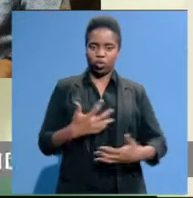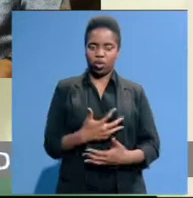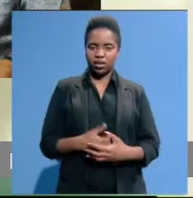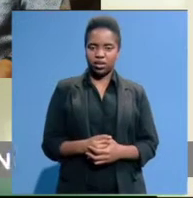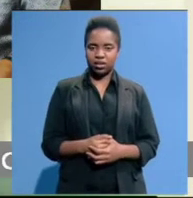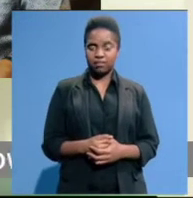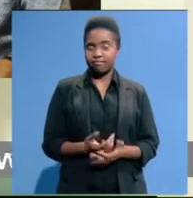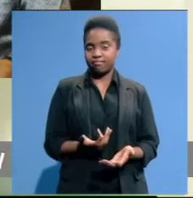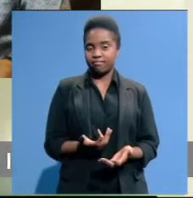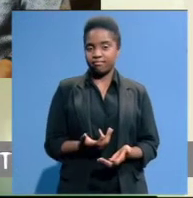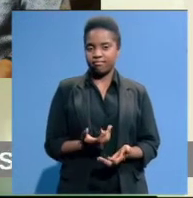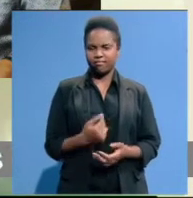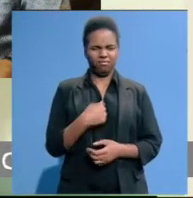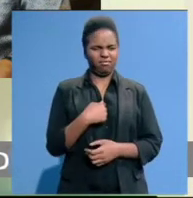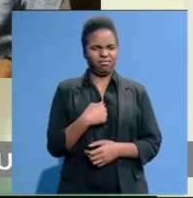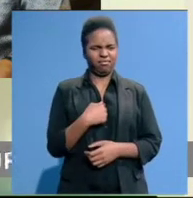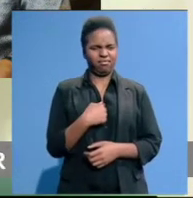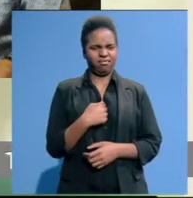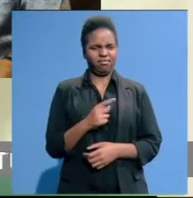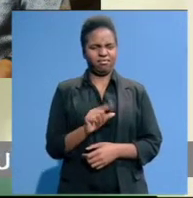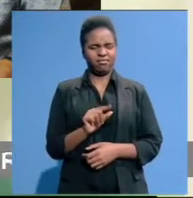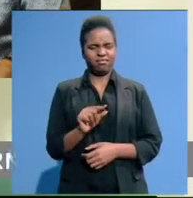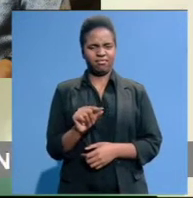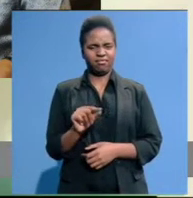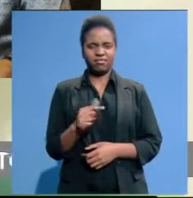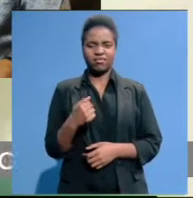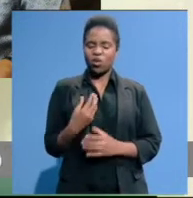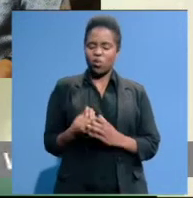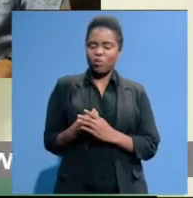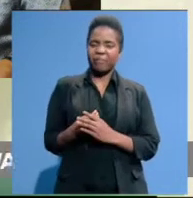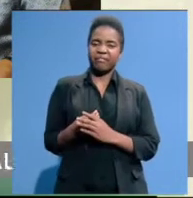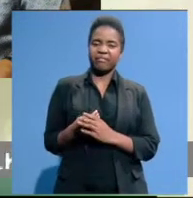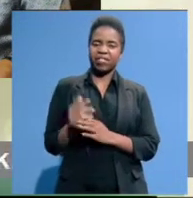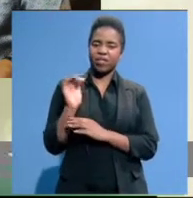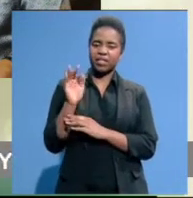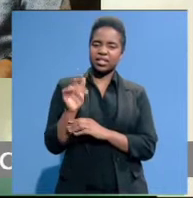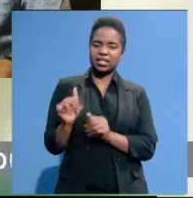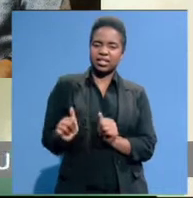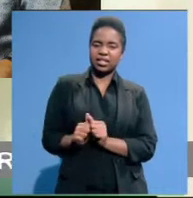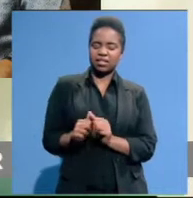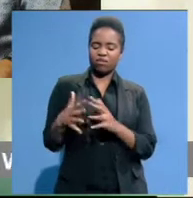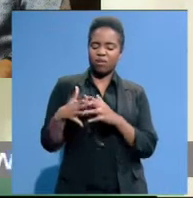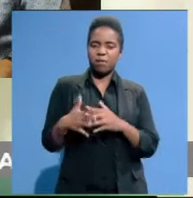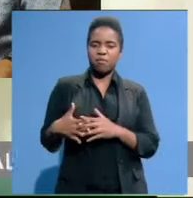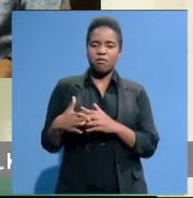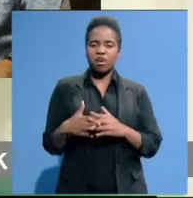were waiting there, they were like, wow. For me, I just took it like, of course, they know me or